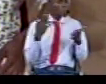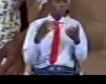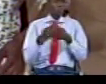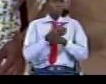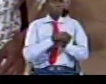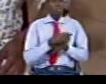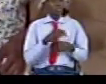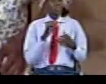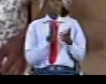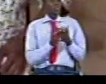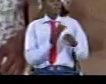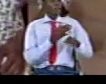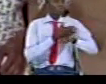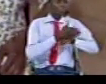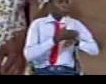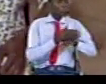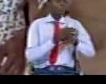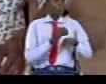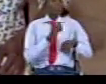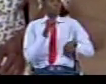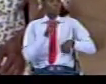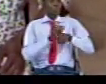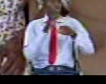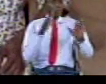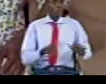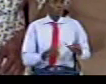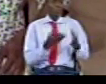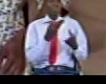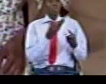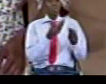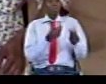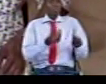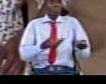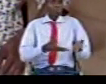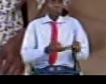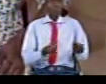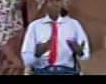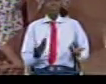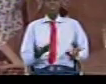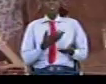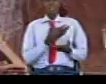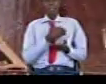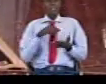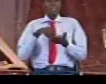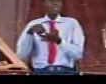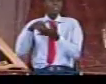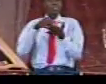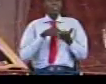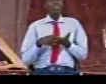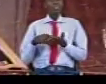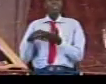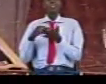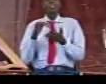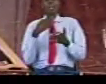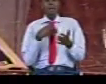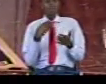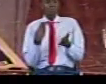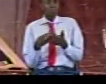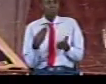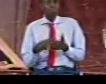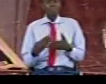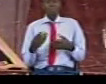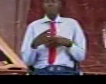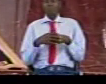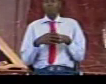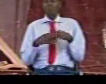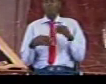wood and stone and sand and cement and this and that and currency and money and paper,